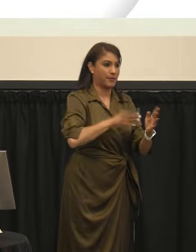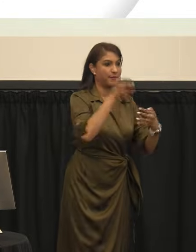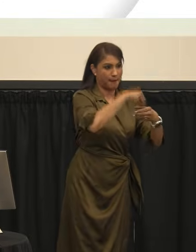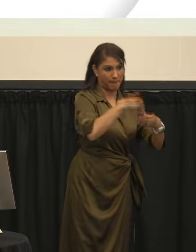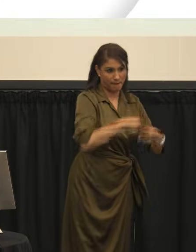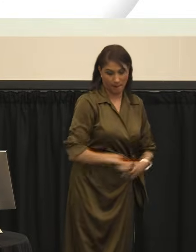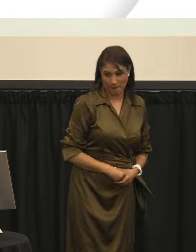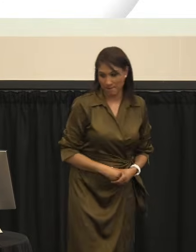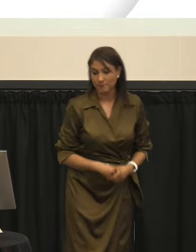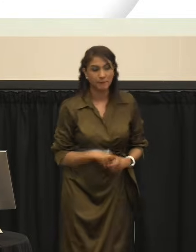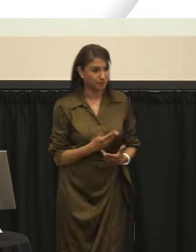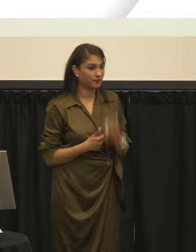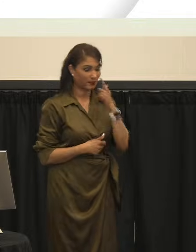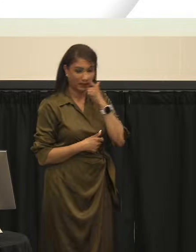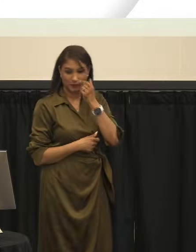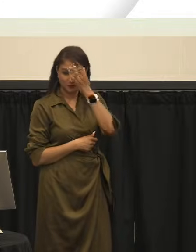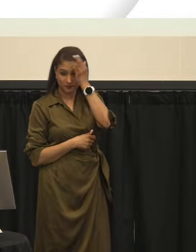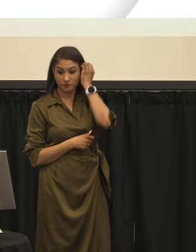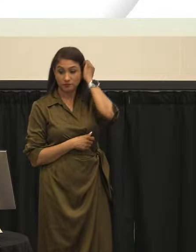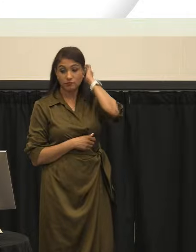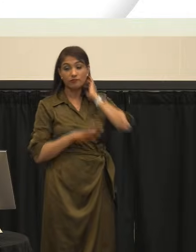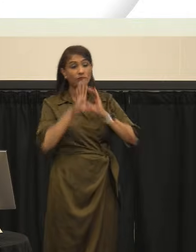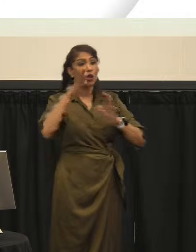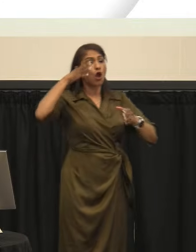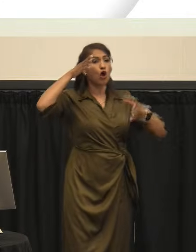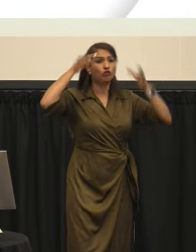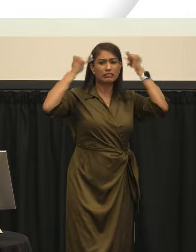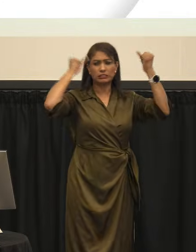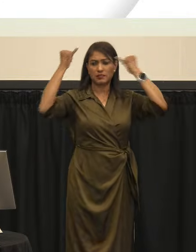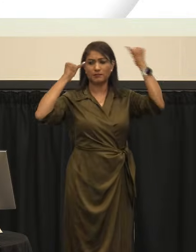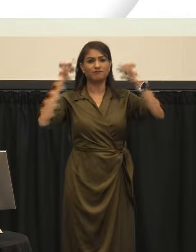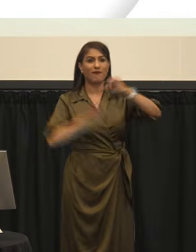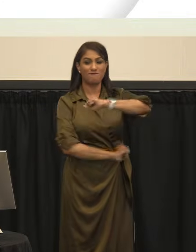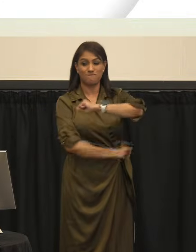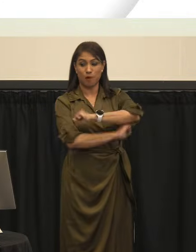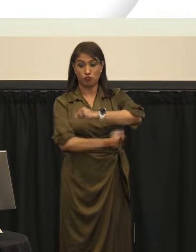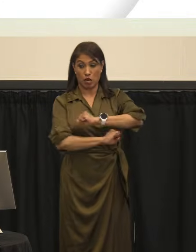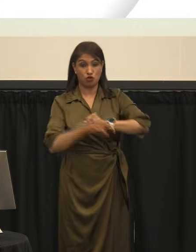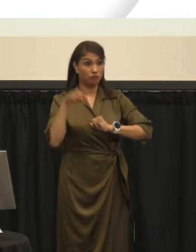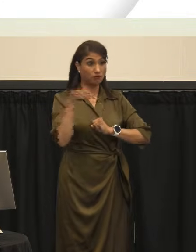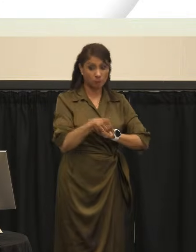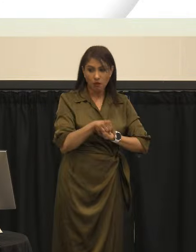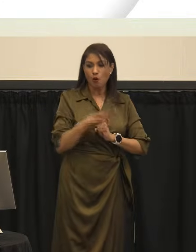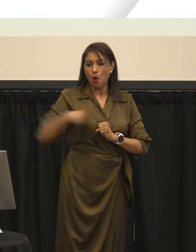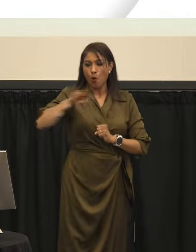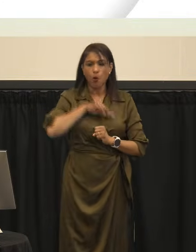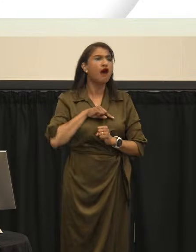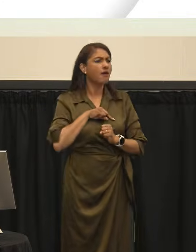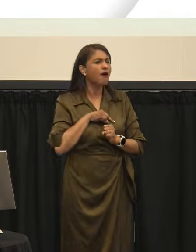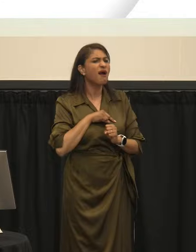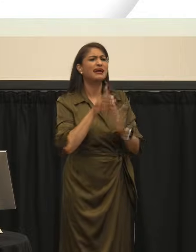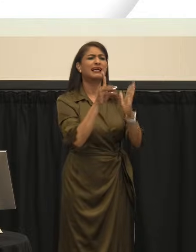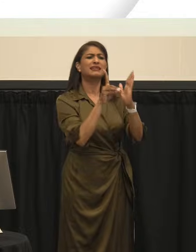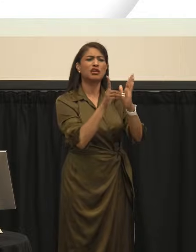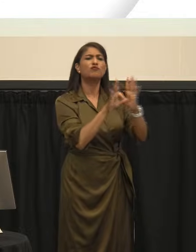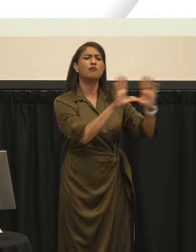platform. And that's the aim of the purpose of the Sign Bank as well. And then also